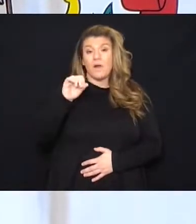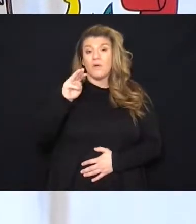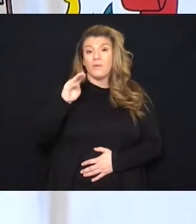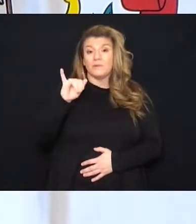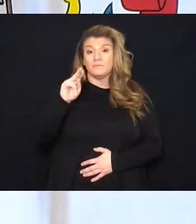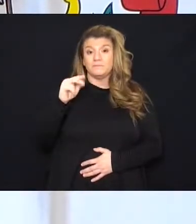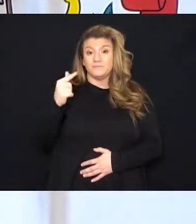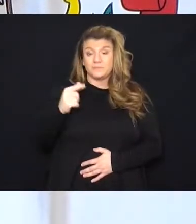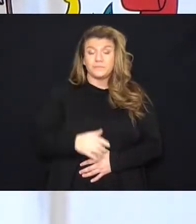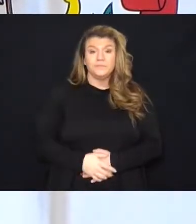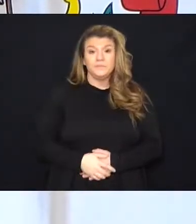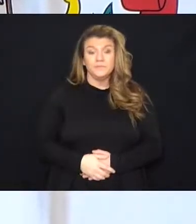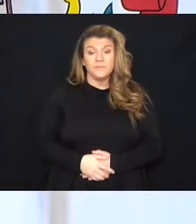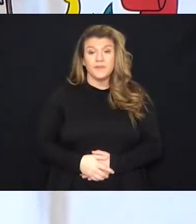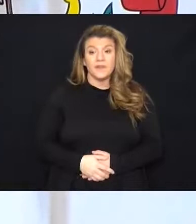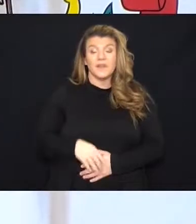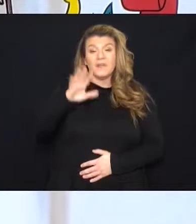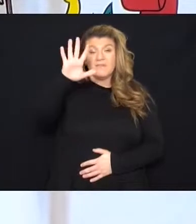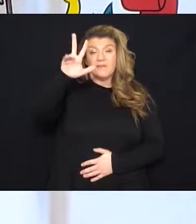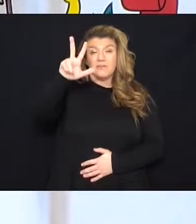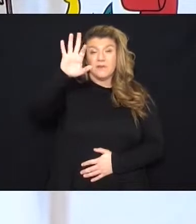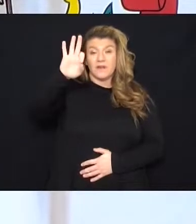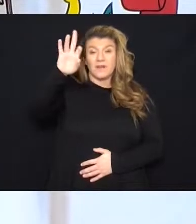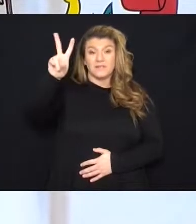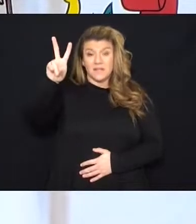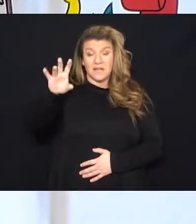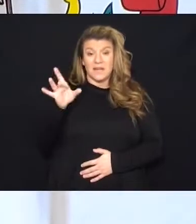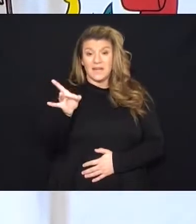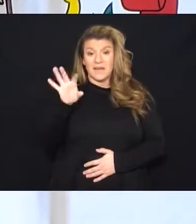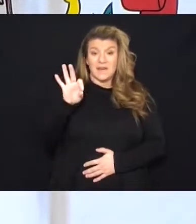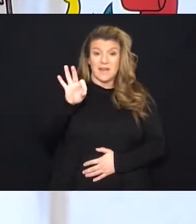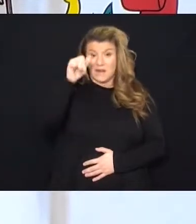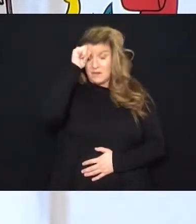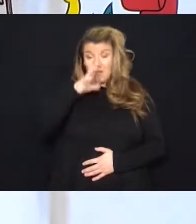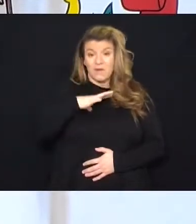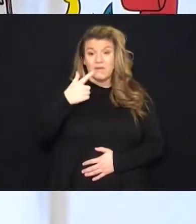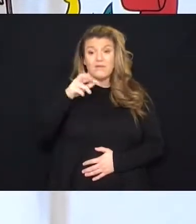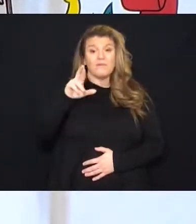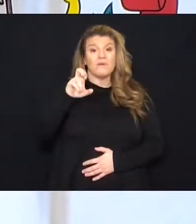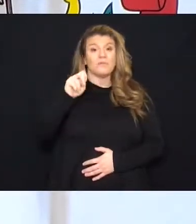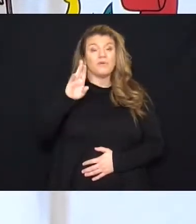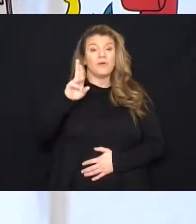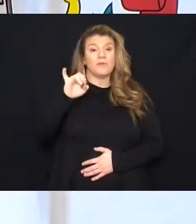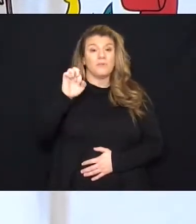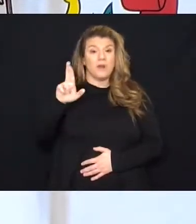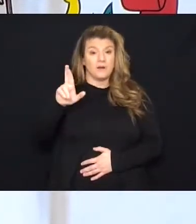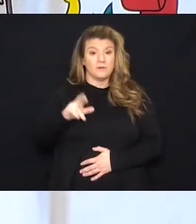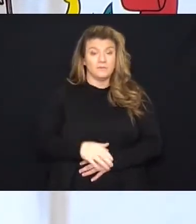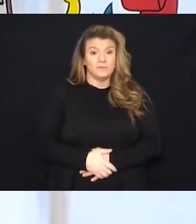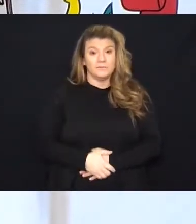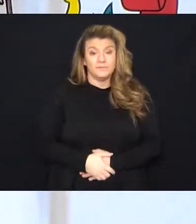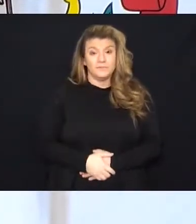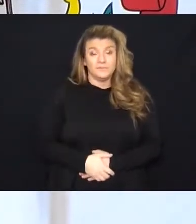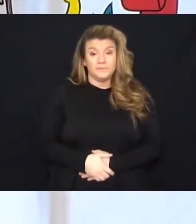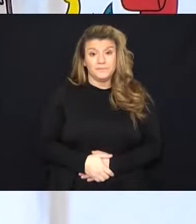County. The 5,392nd death, an 89-year-old male from Greenbrier County.